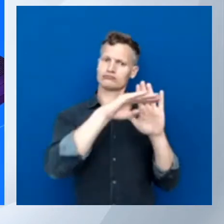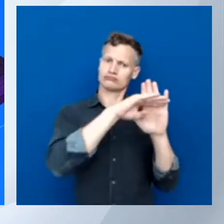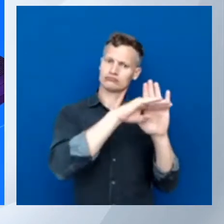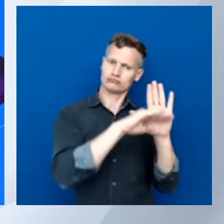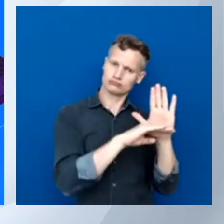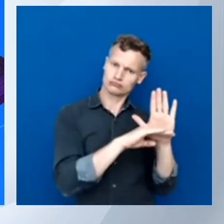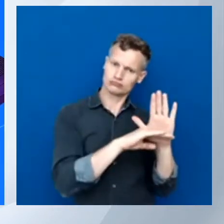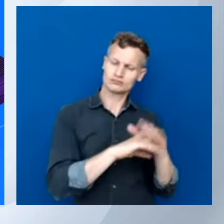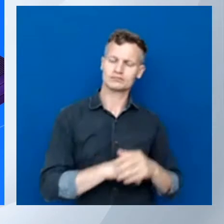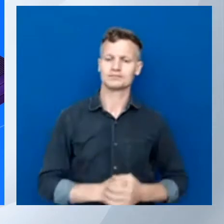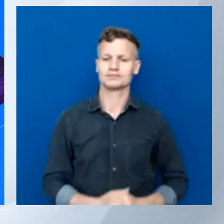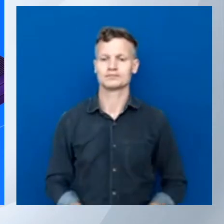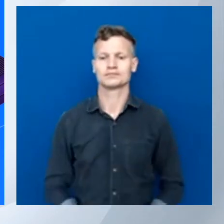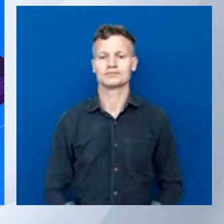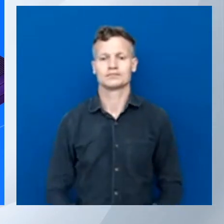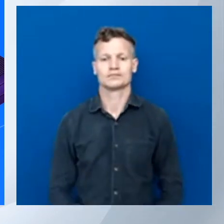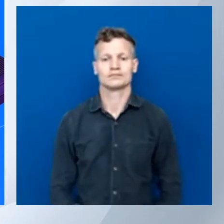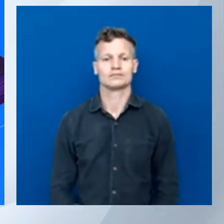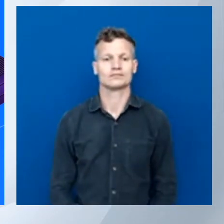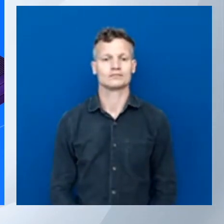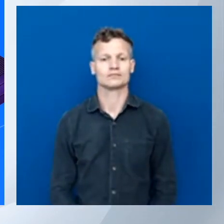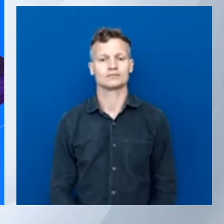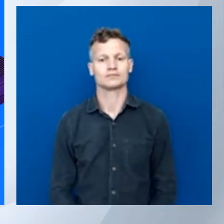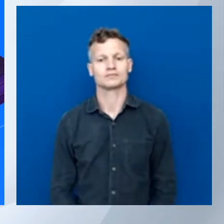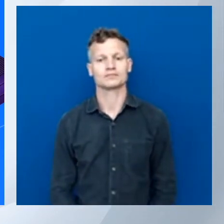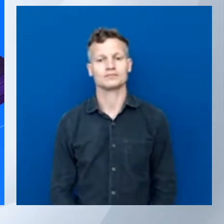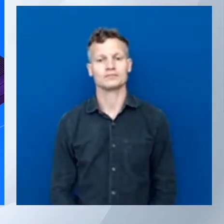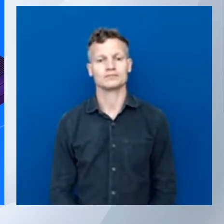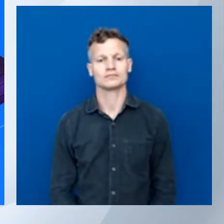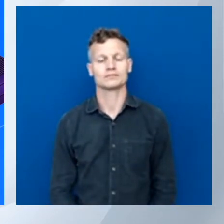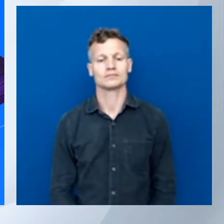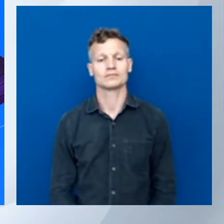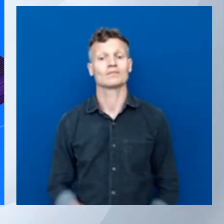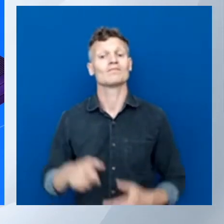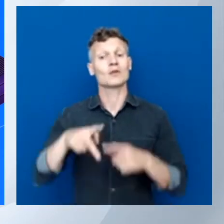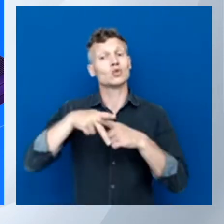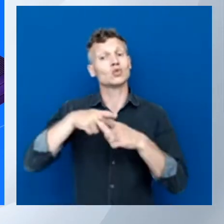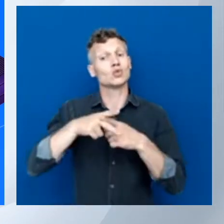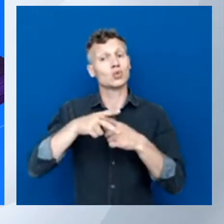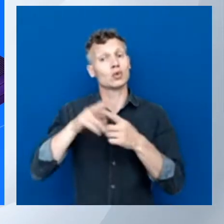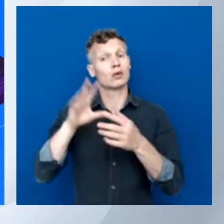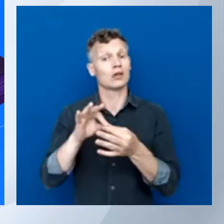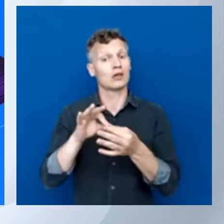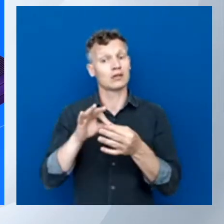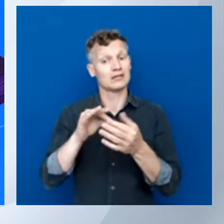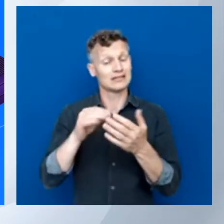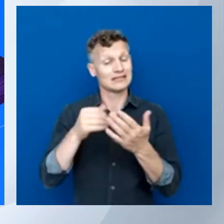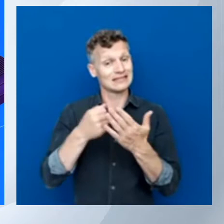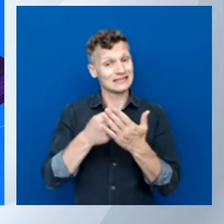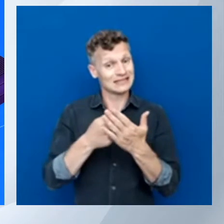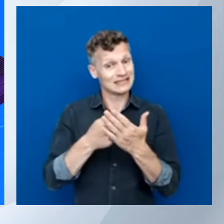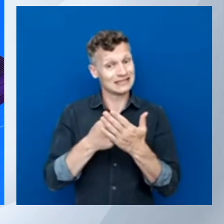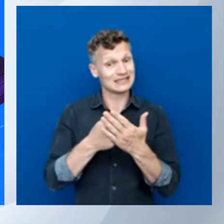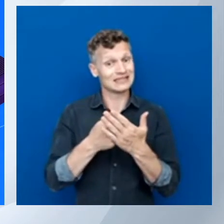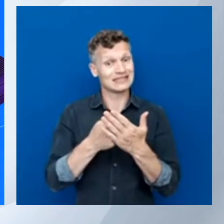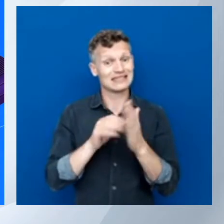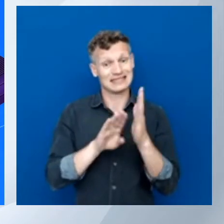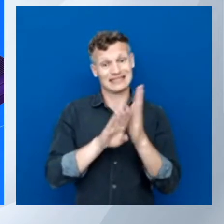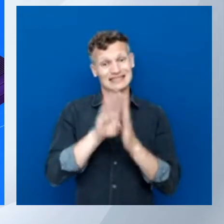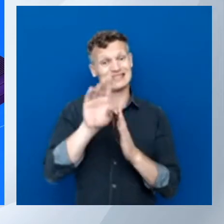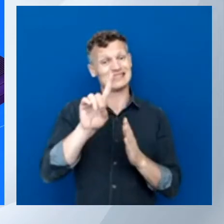From the tools that can be used to help developers to fully understand their models, in this session, I'd like to focus